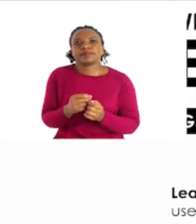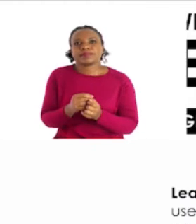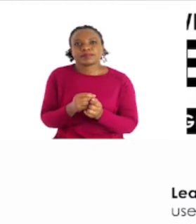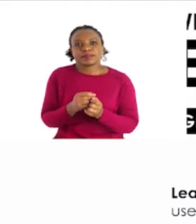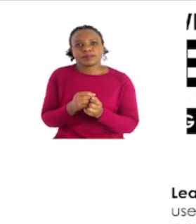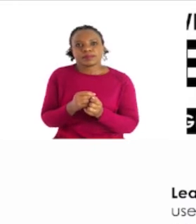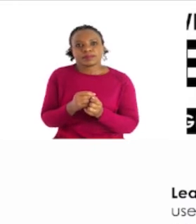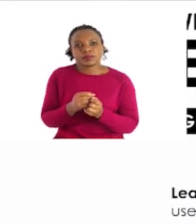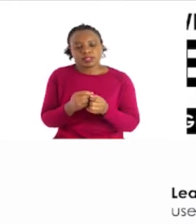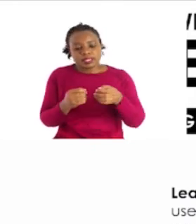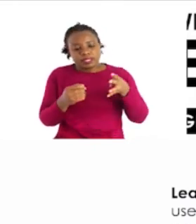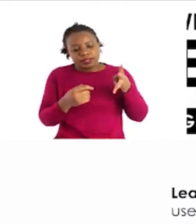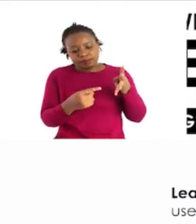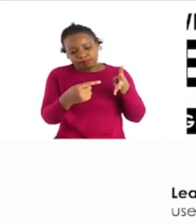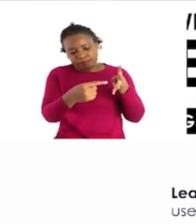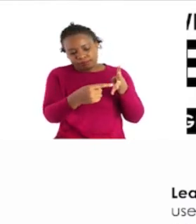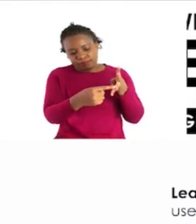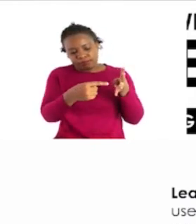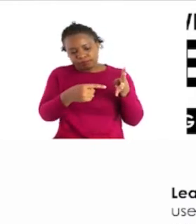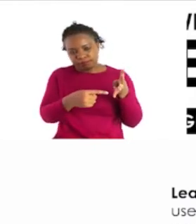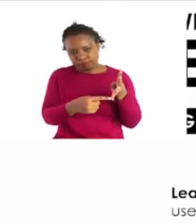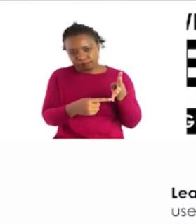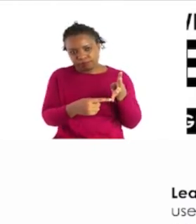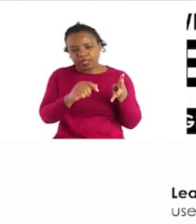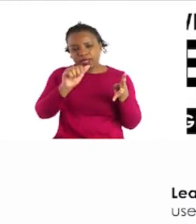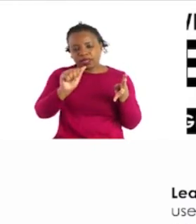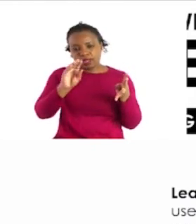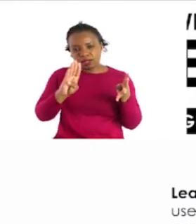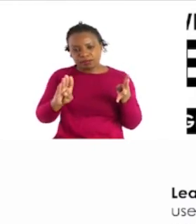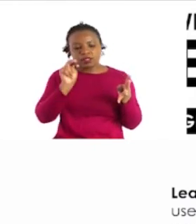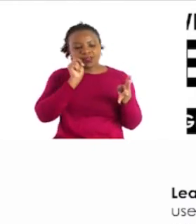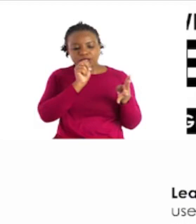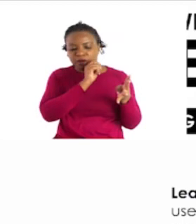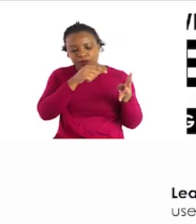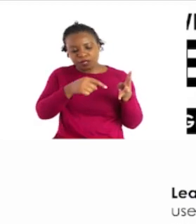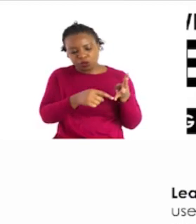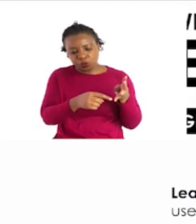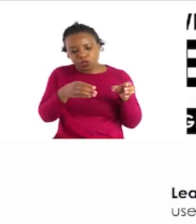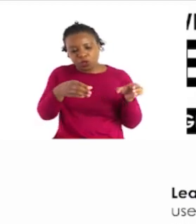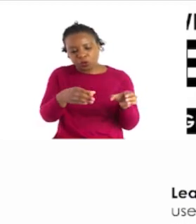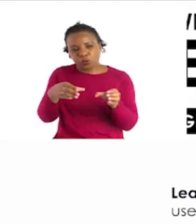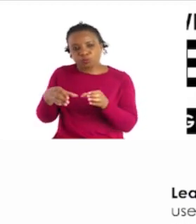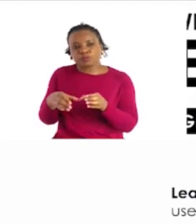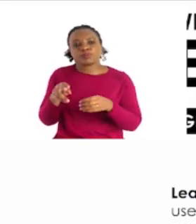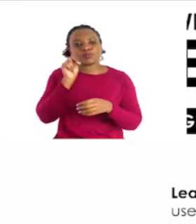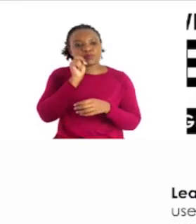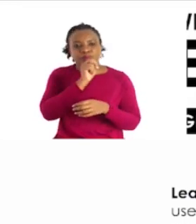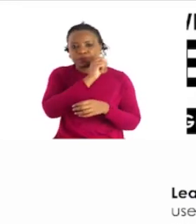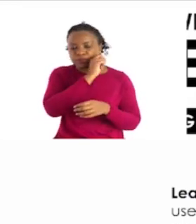to move on to abstract noun and collective noun. Chanel, can you still remember